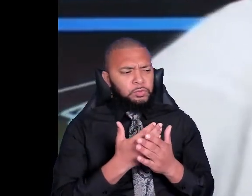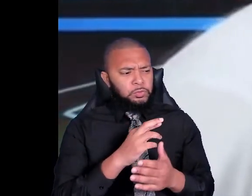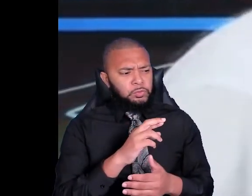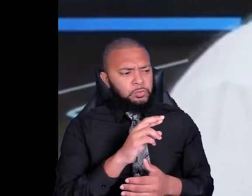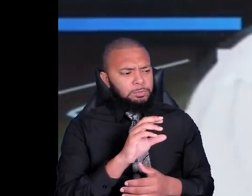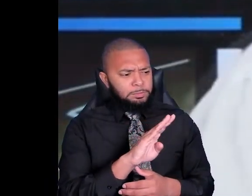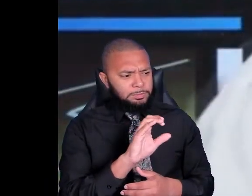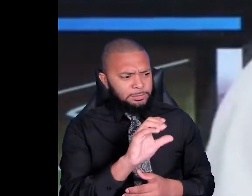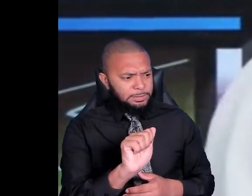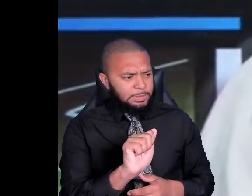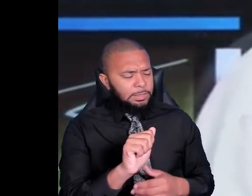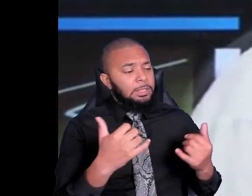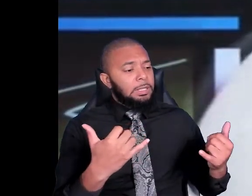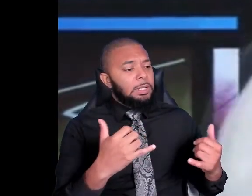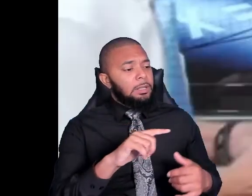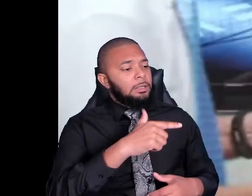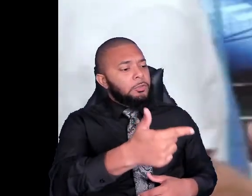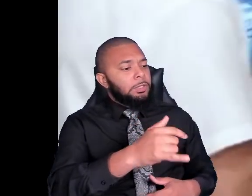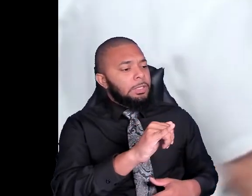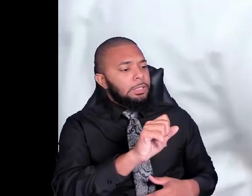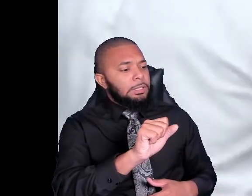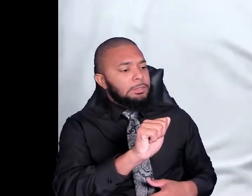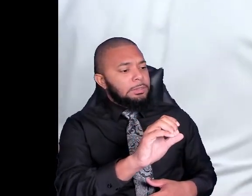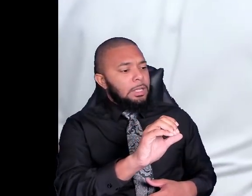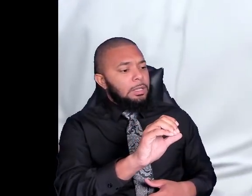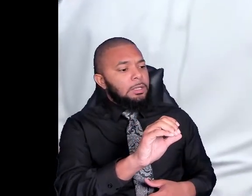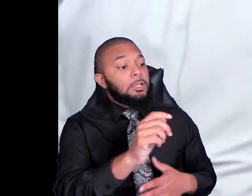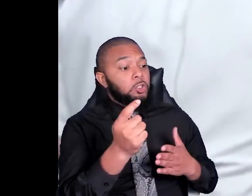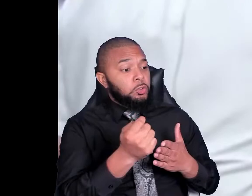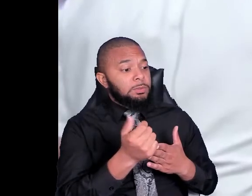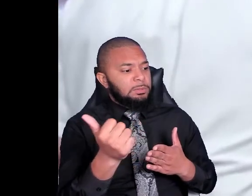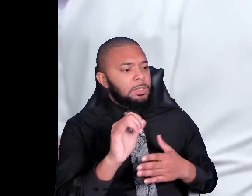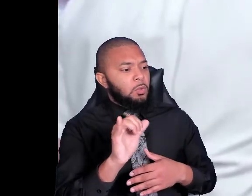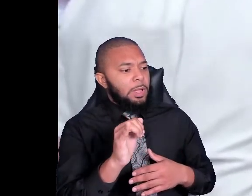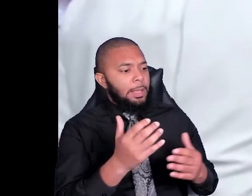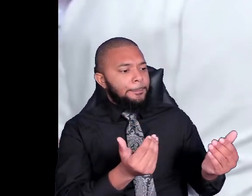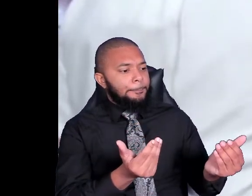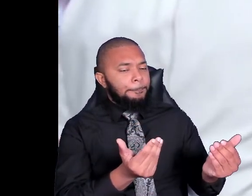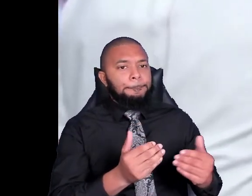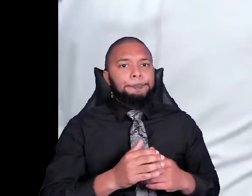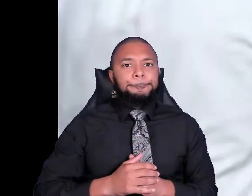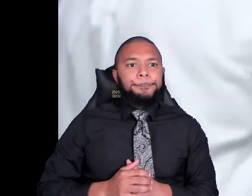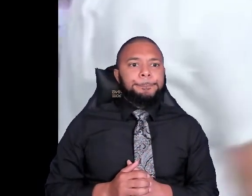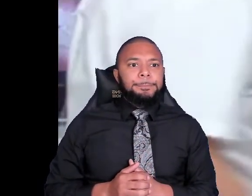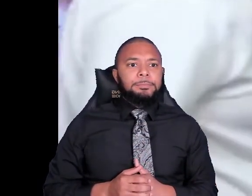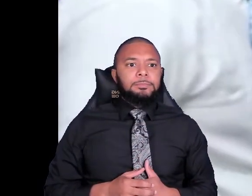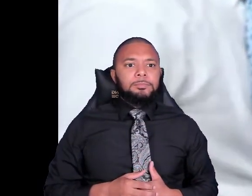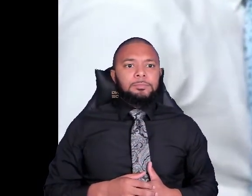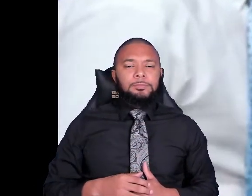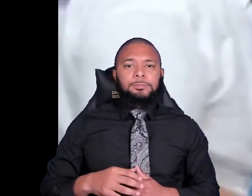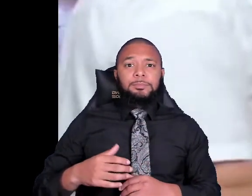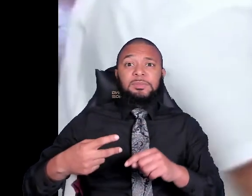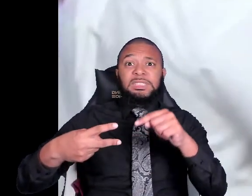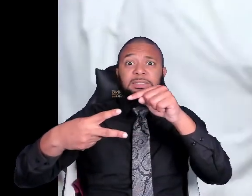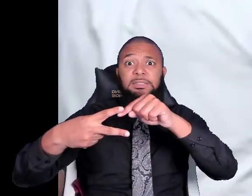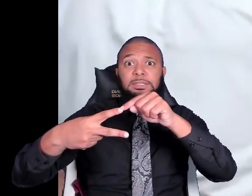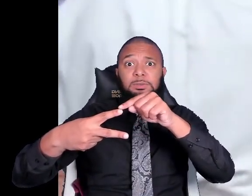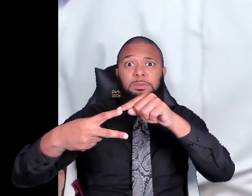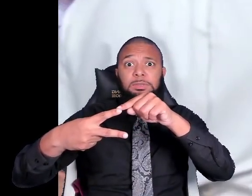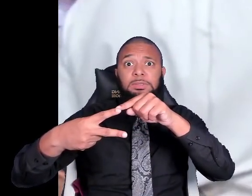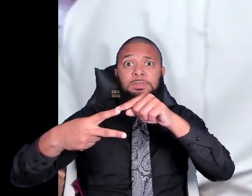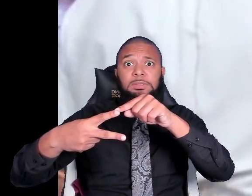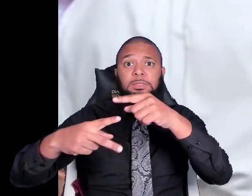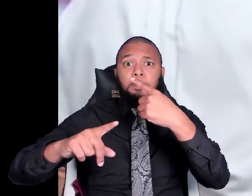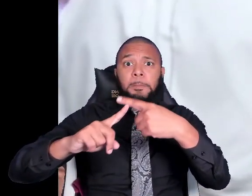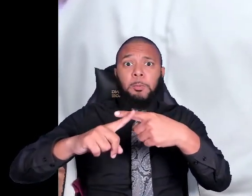Isaac, you're going to eliminate the y's for us. So I would multiply the top one by